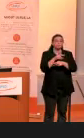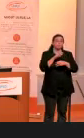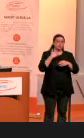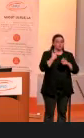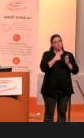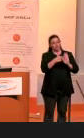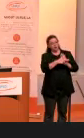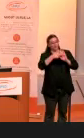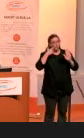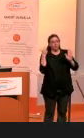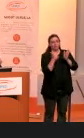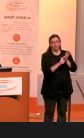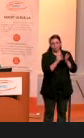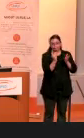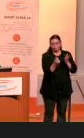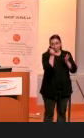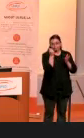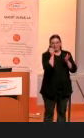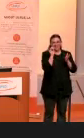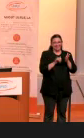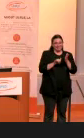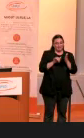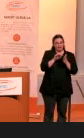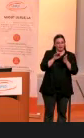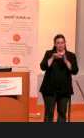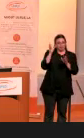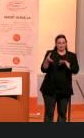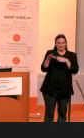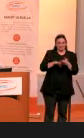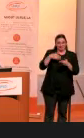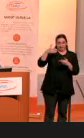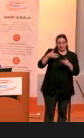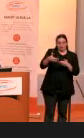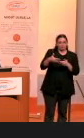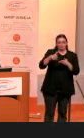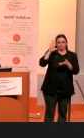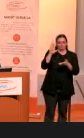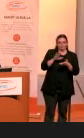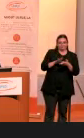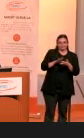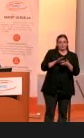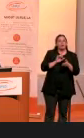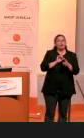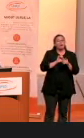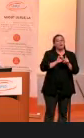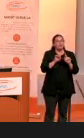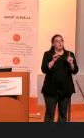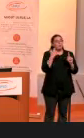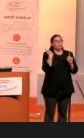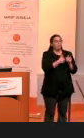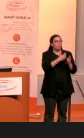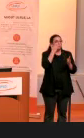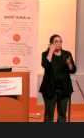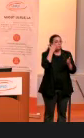patients earlier, that mortality really has improved quite a bit. However, we do know